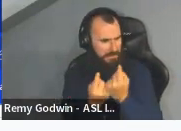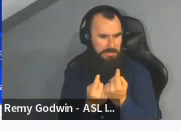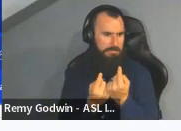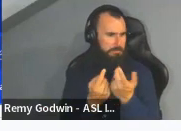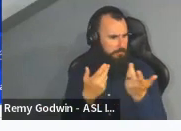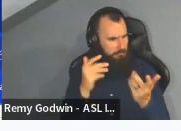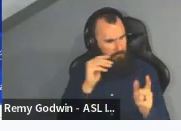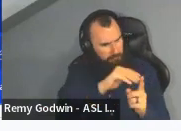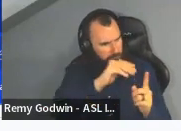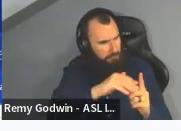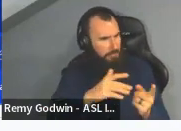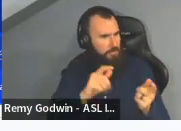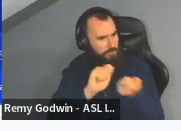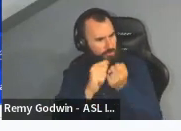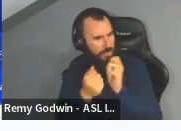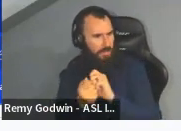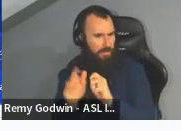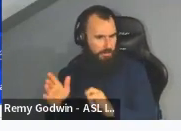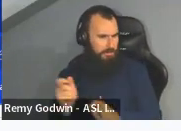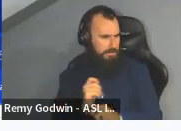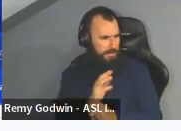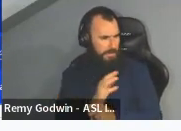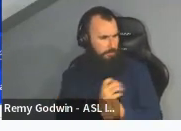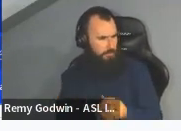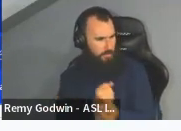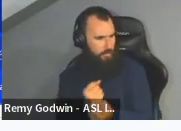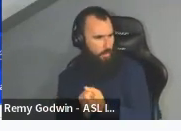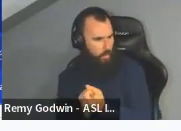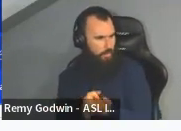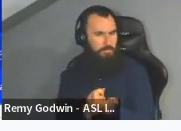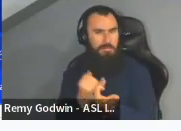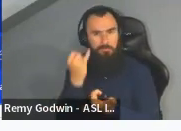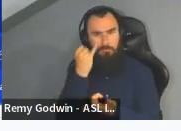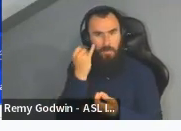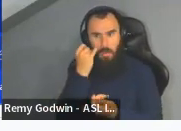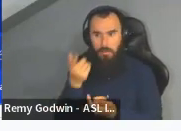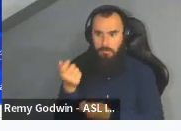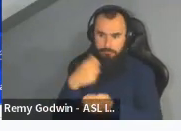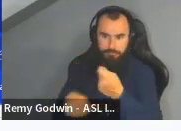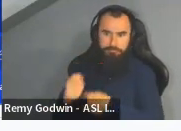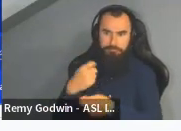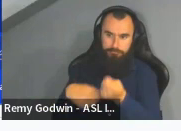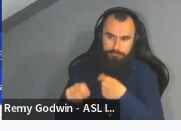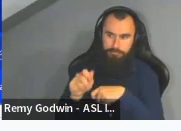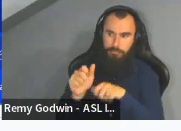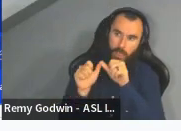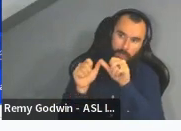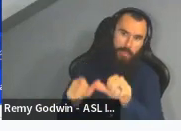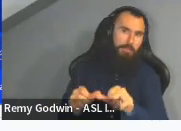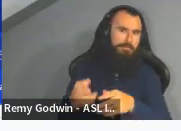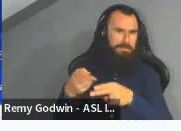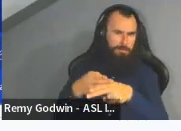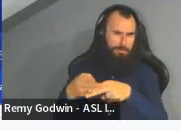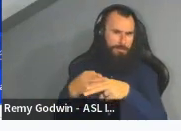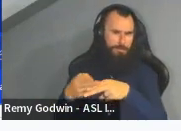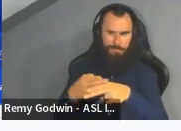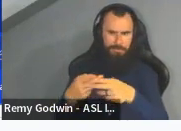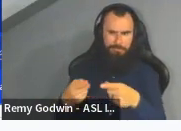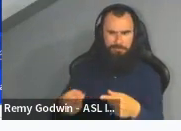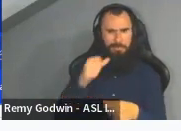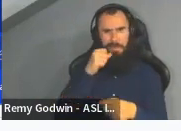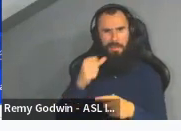supports in the instance of a daily substitute or coverage, long-term coverage by